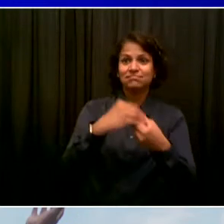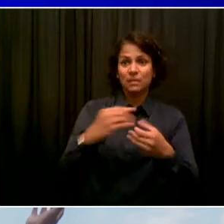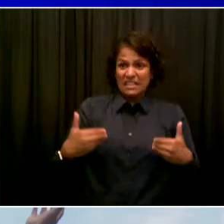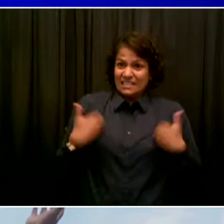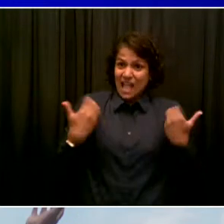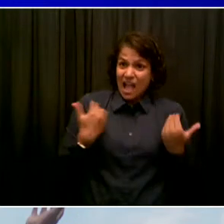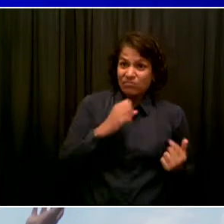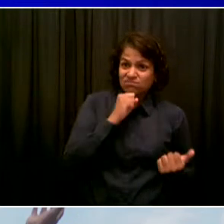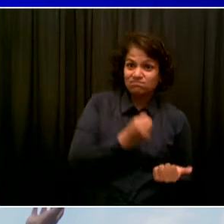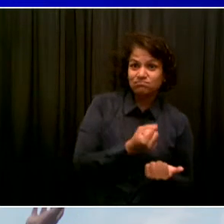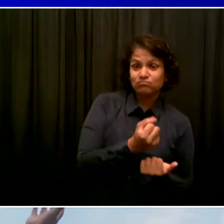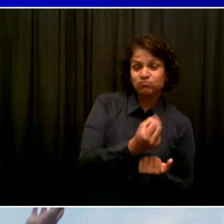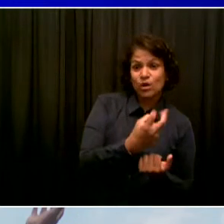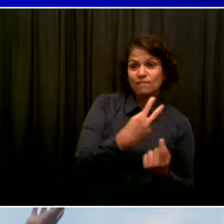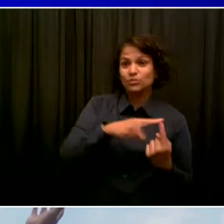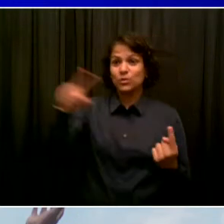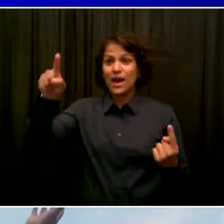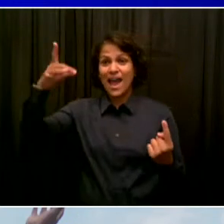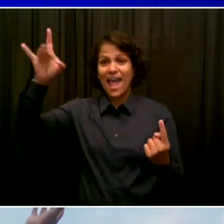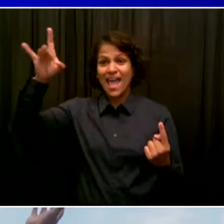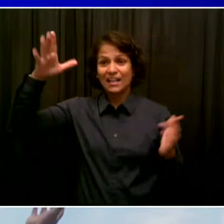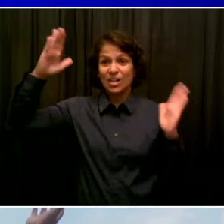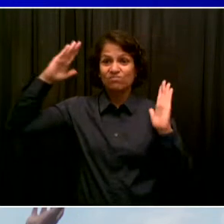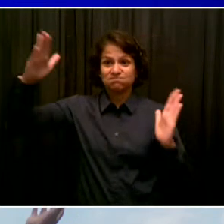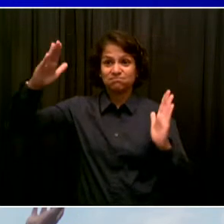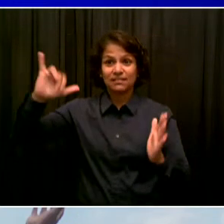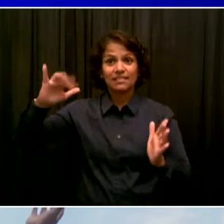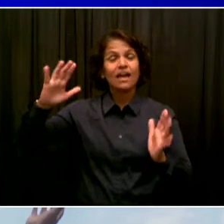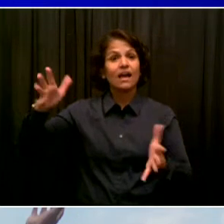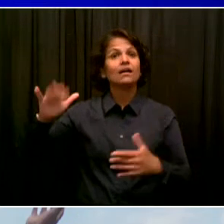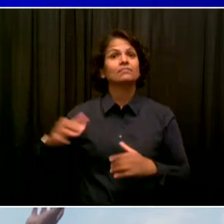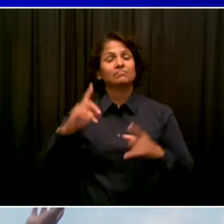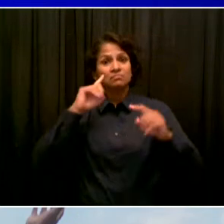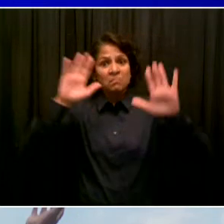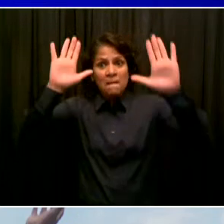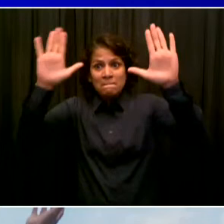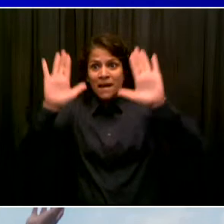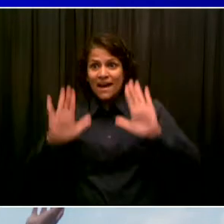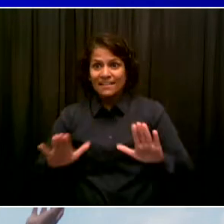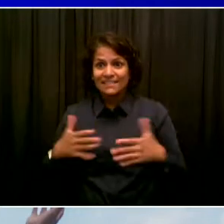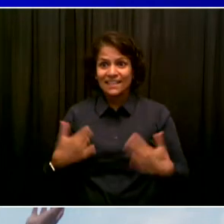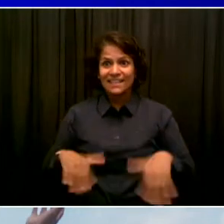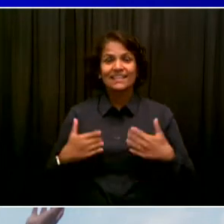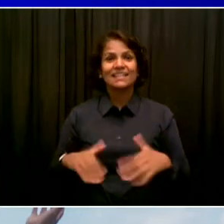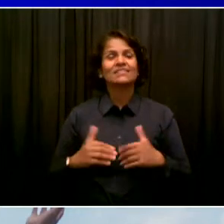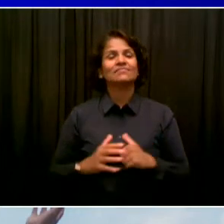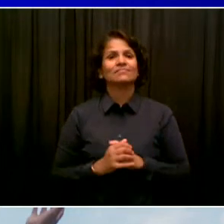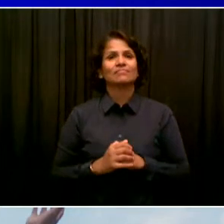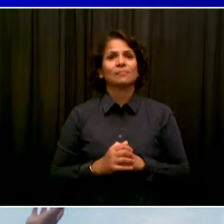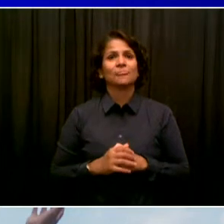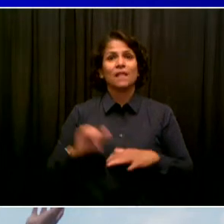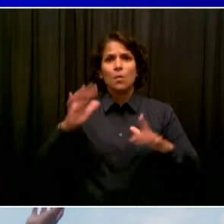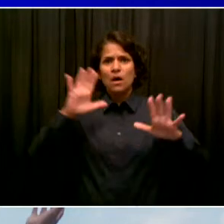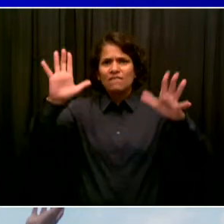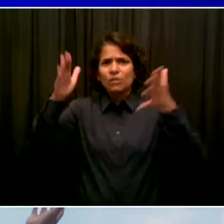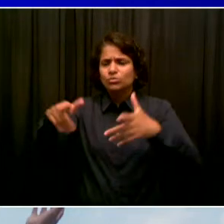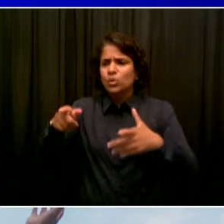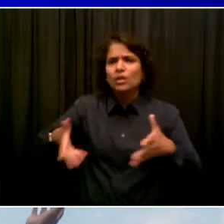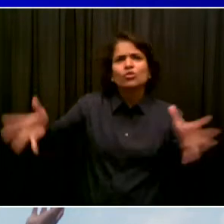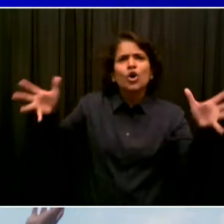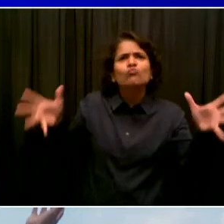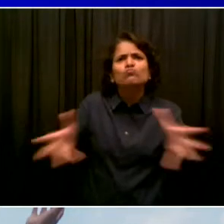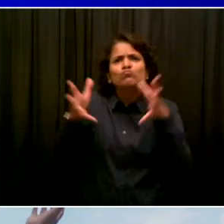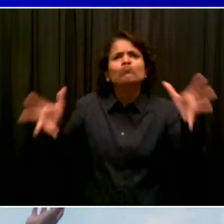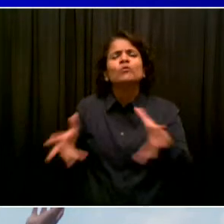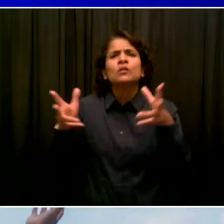going to be something that's really exciting for people in the community, and we're focusing on where the need is greatest, where we've